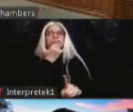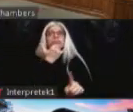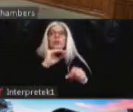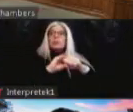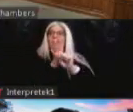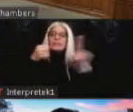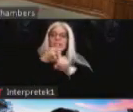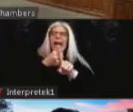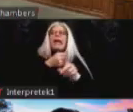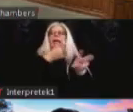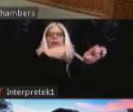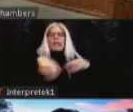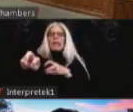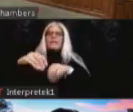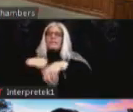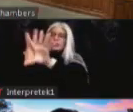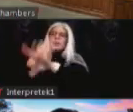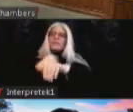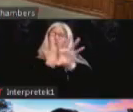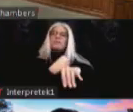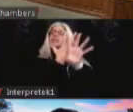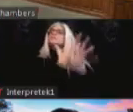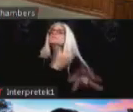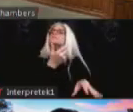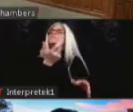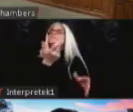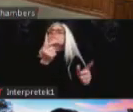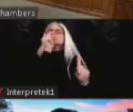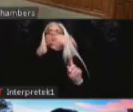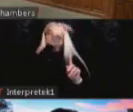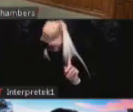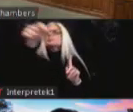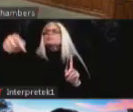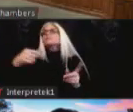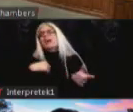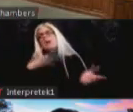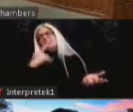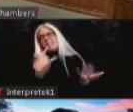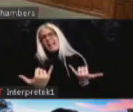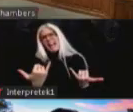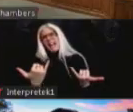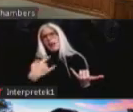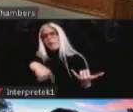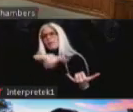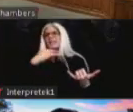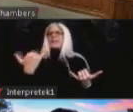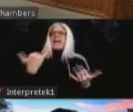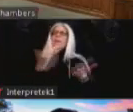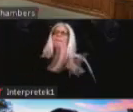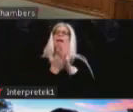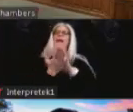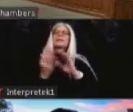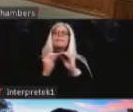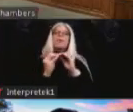so far within our community for the campaign. I would say right now we are working on becoming more forward front